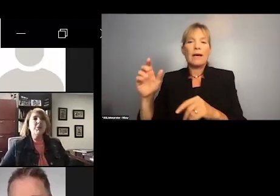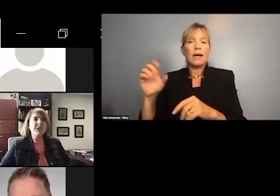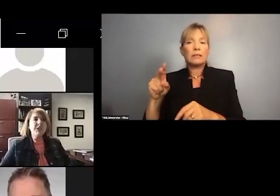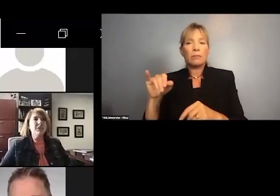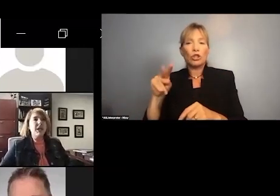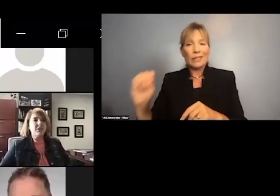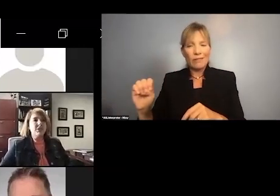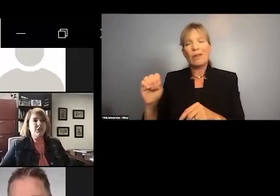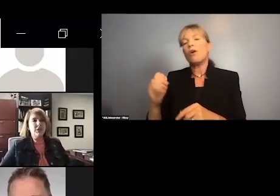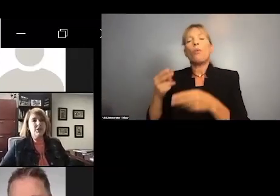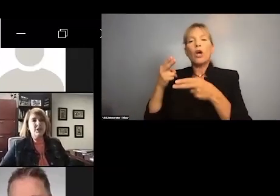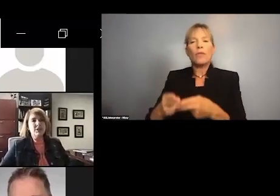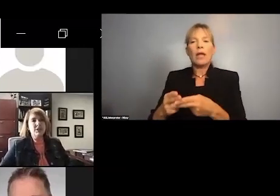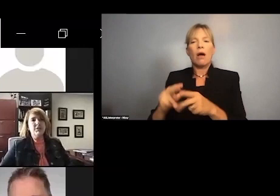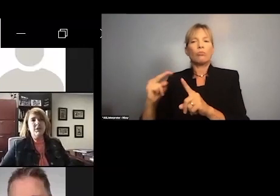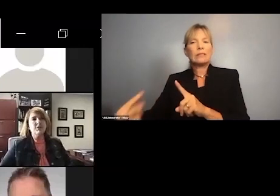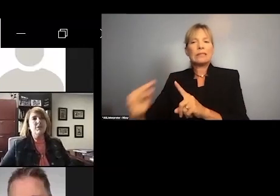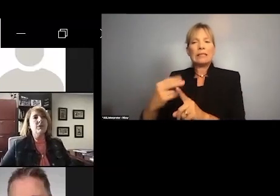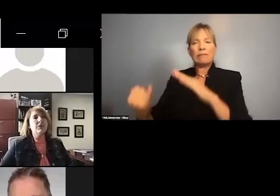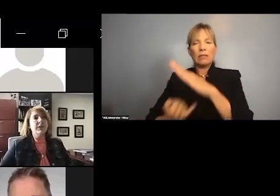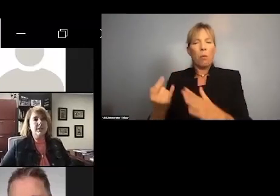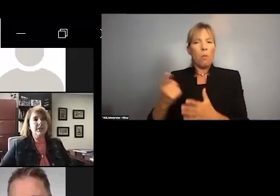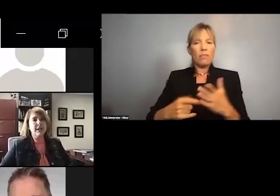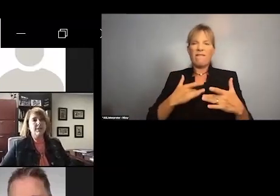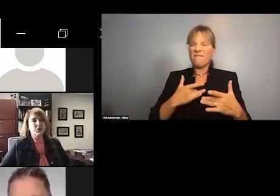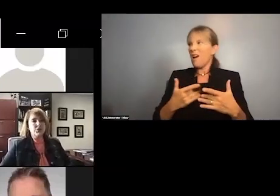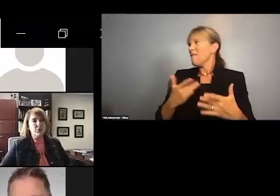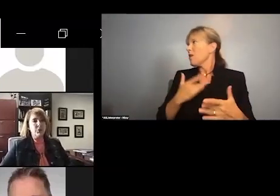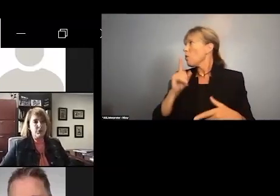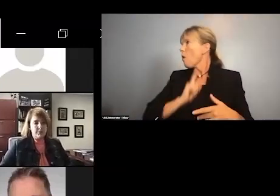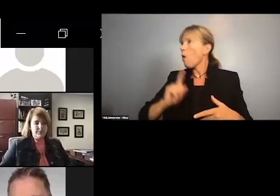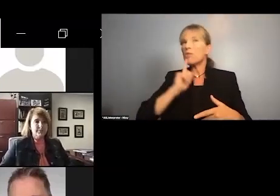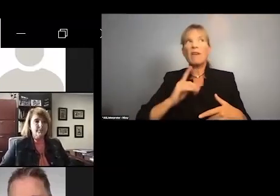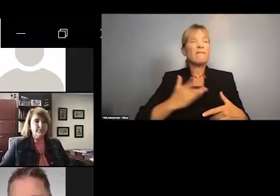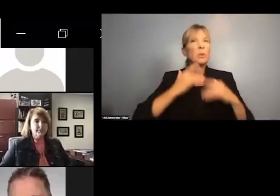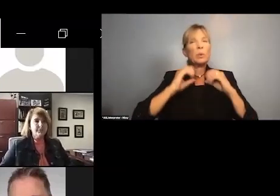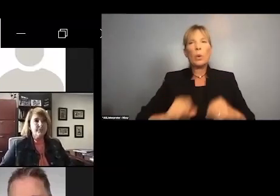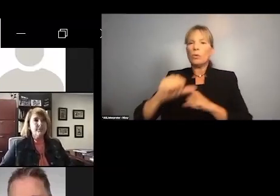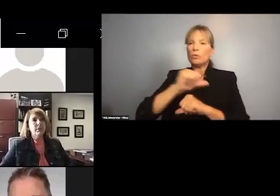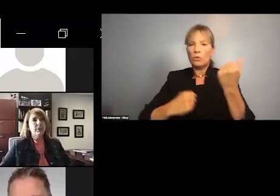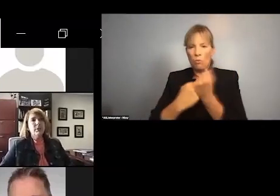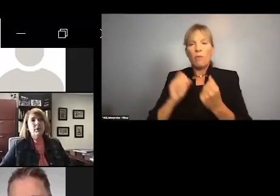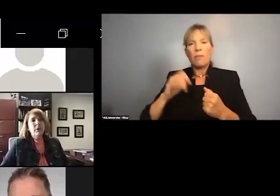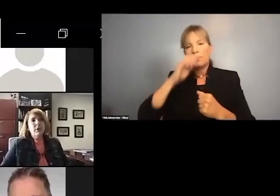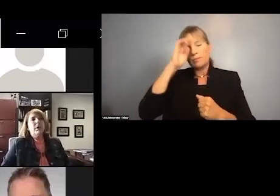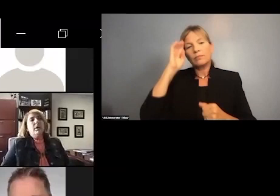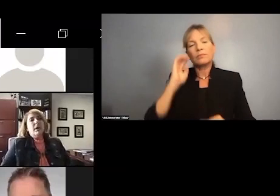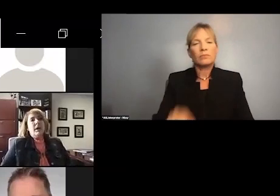is identified as perceived isolation, and this is the feelings of loneliness and lack of social support.